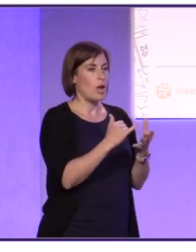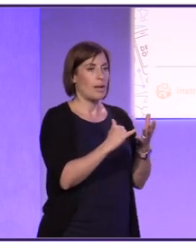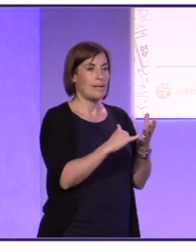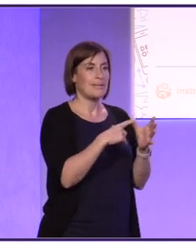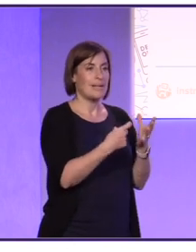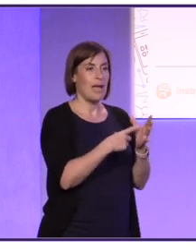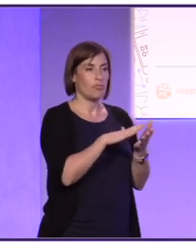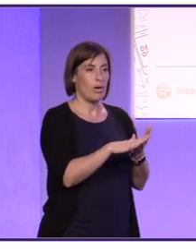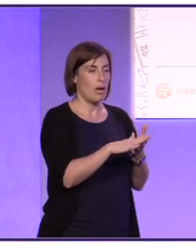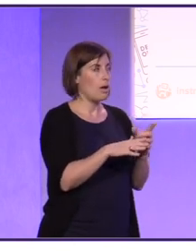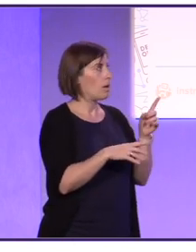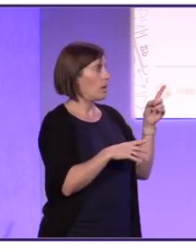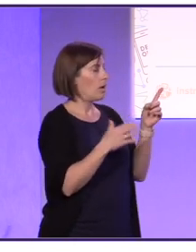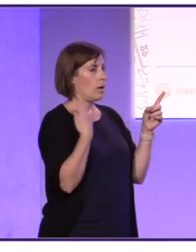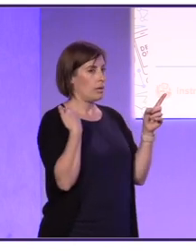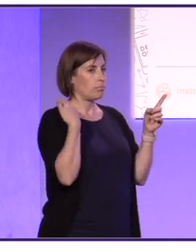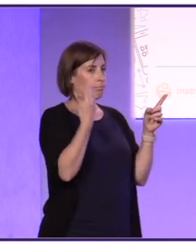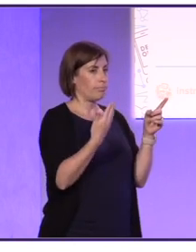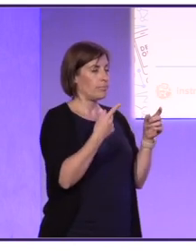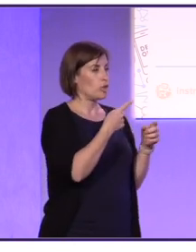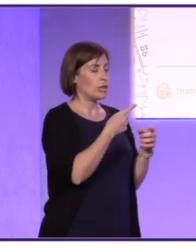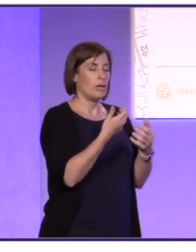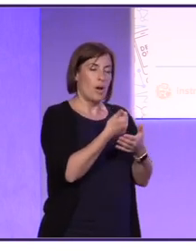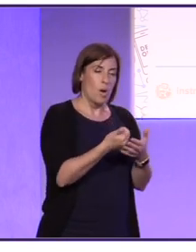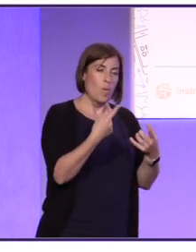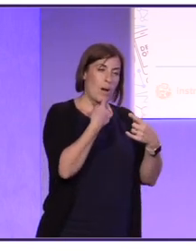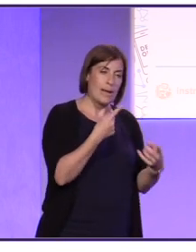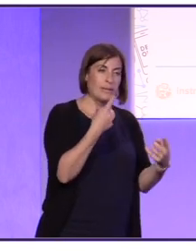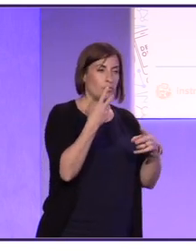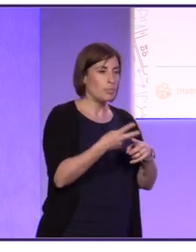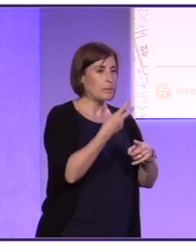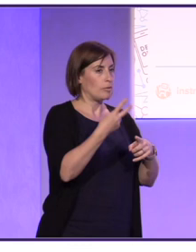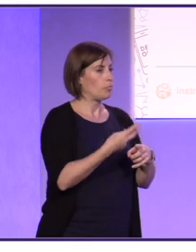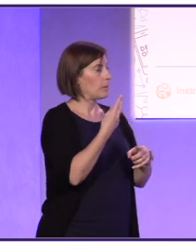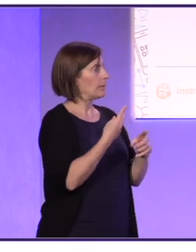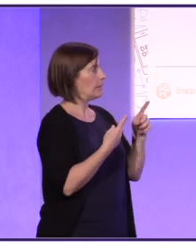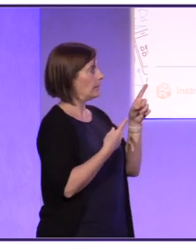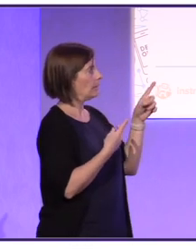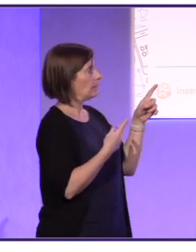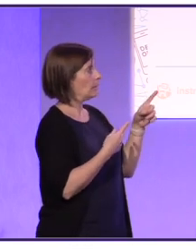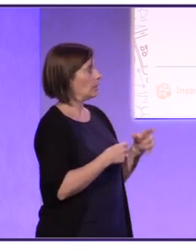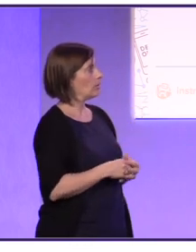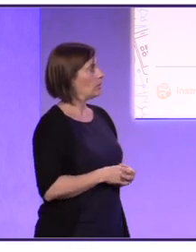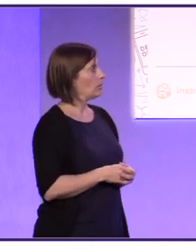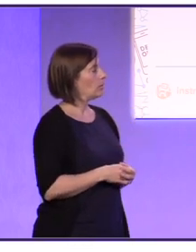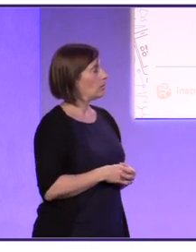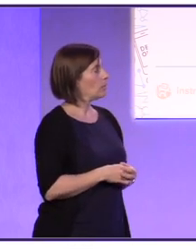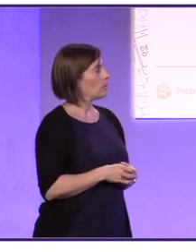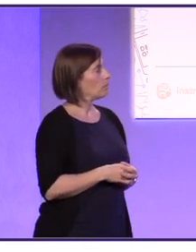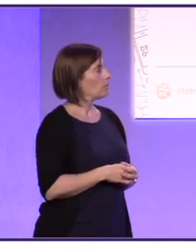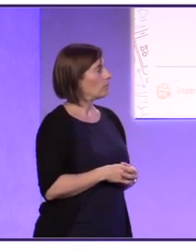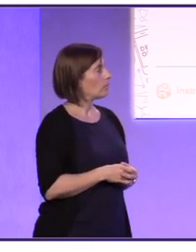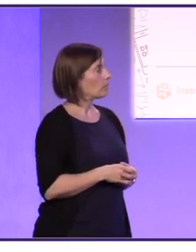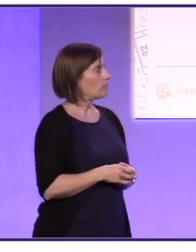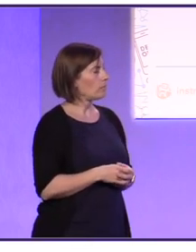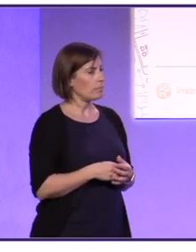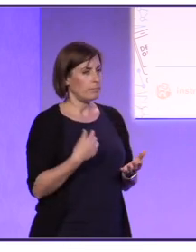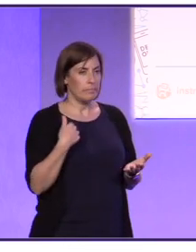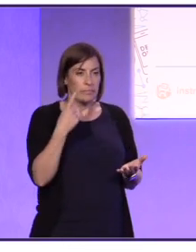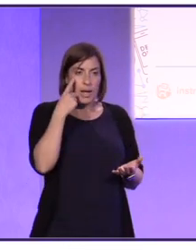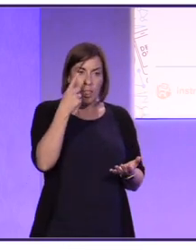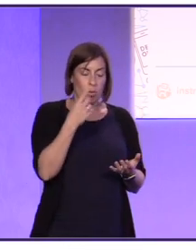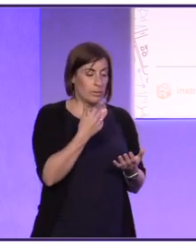long time, and I found this quite an odd thing at first. Surely every issue we had